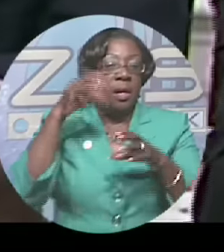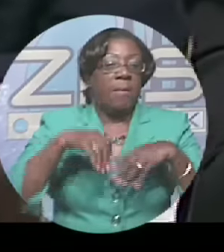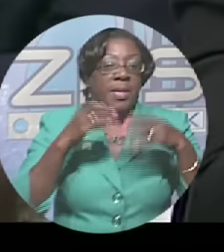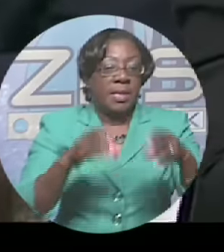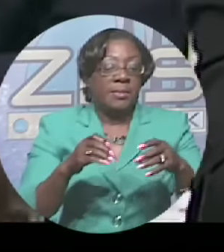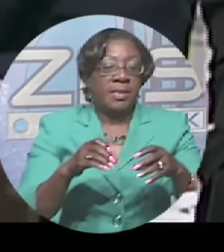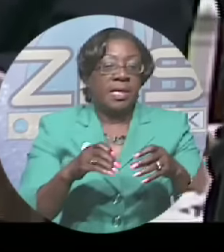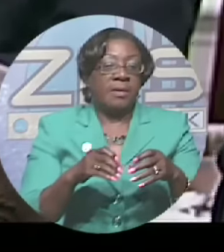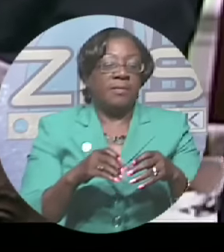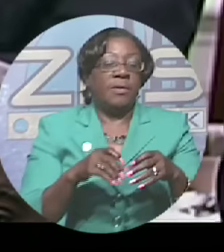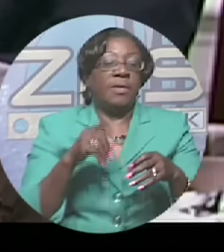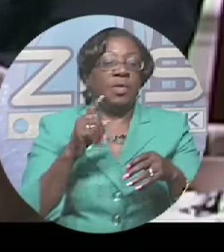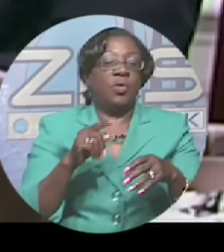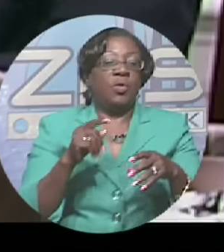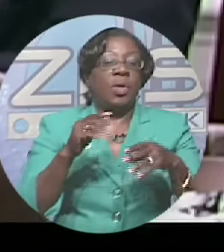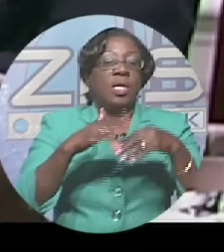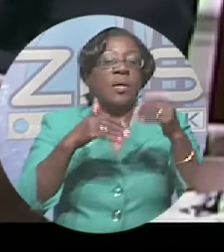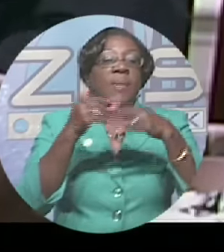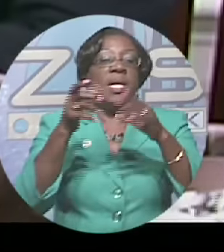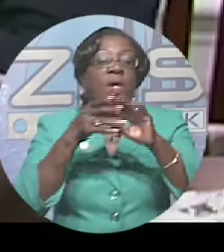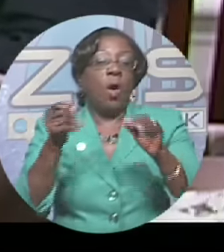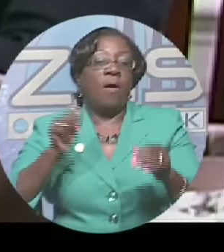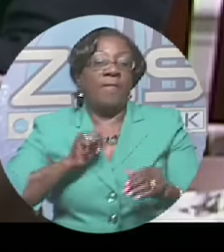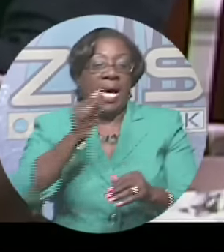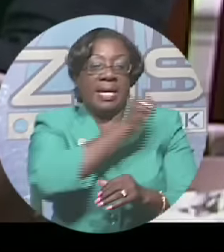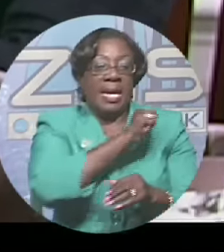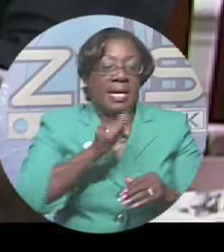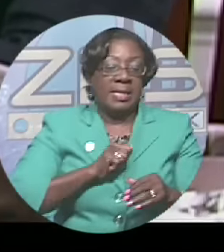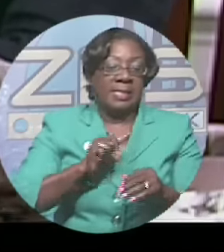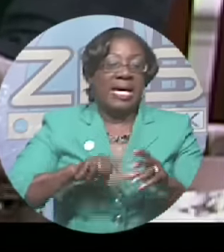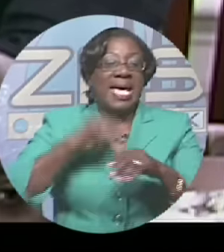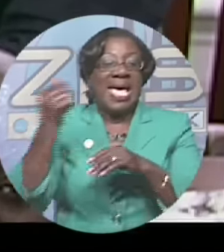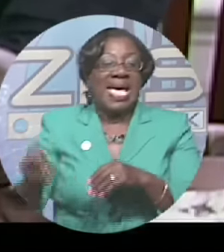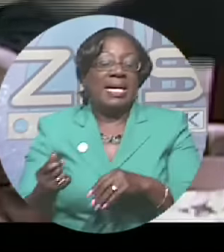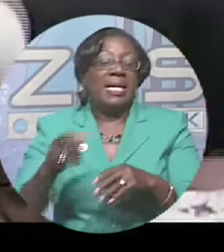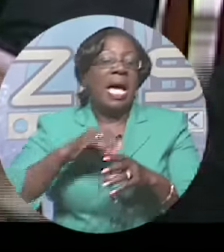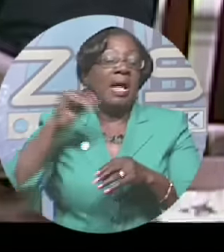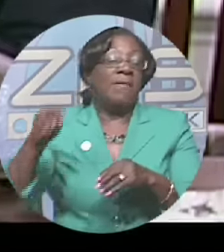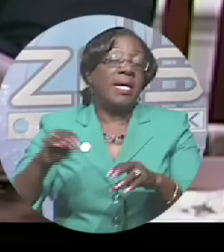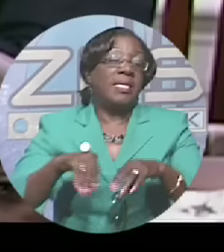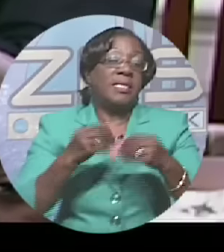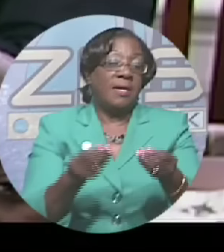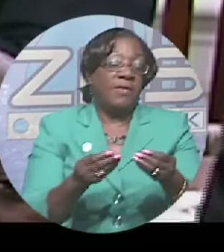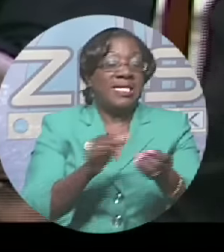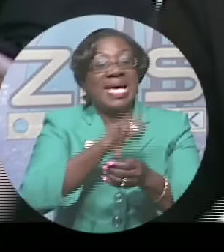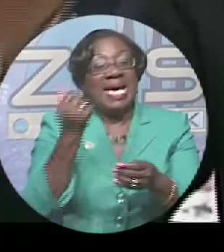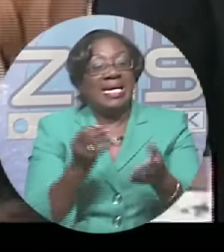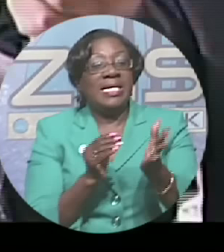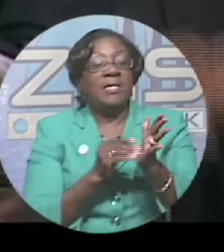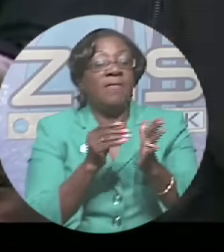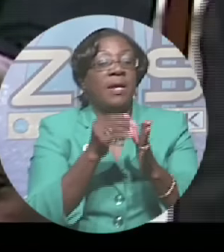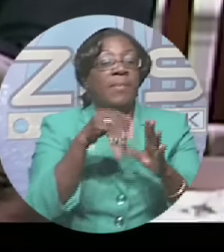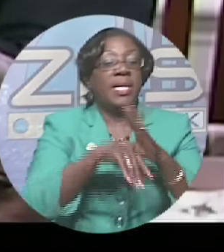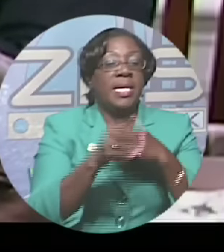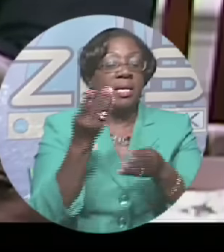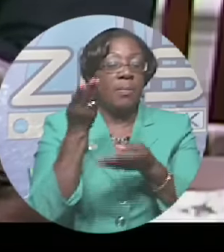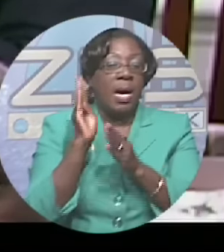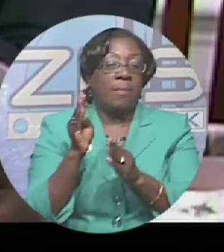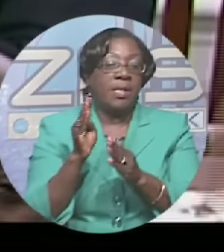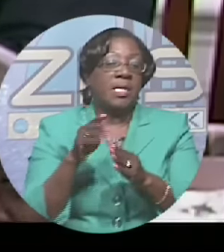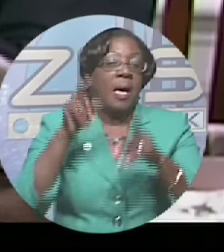Atlantis. Any advantage given to any development in the Bahamas must be given to